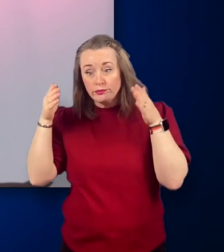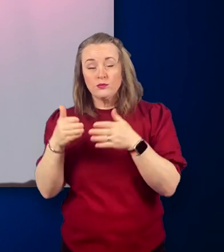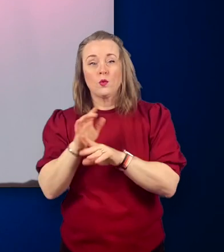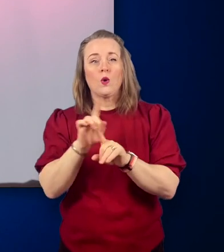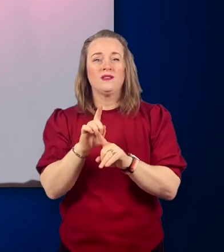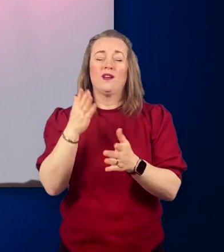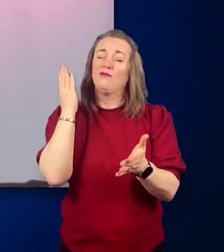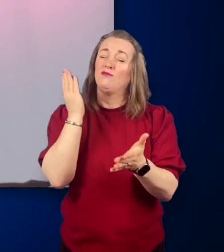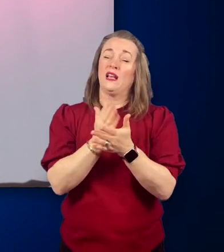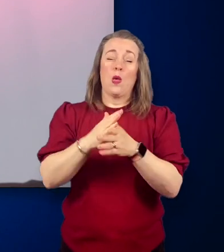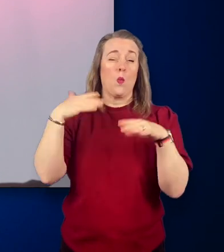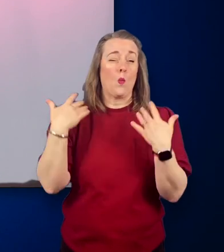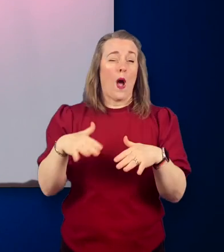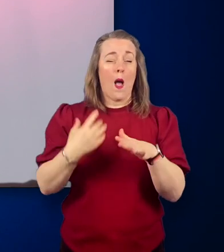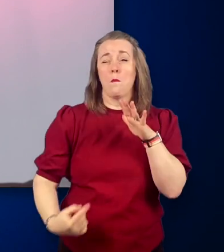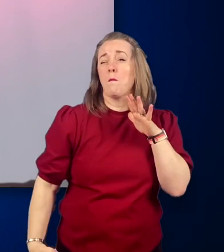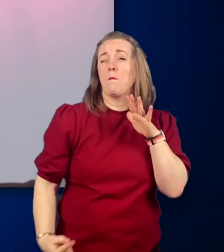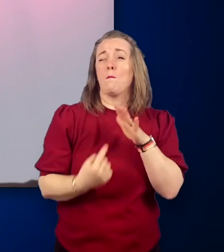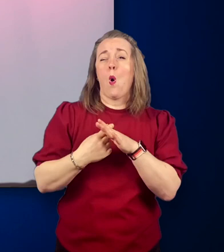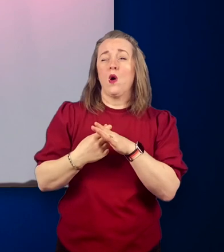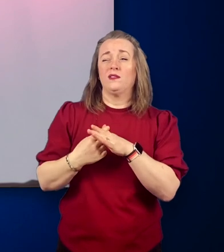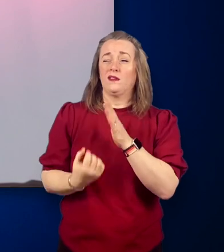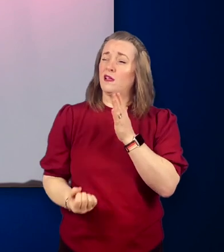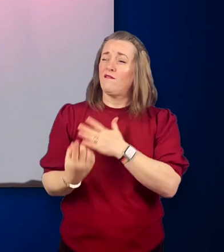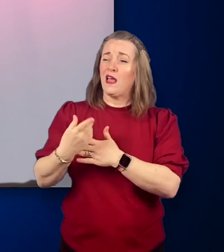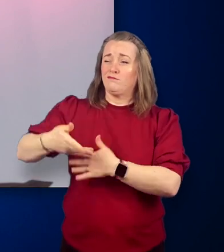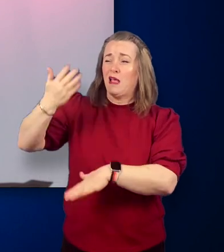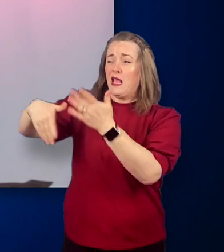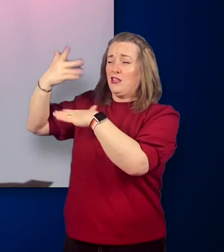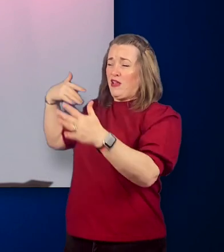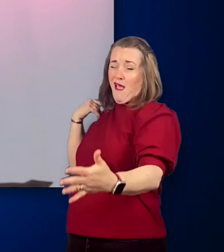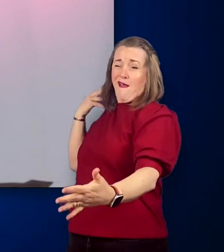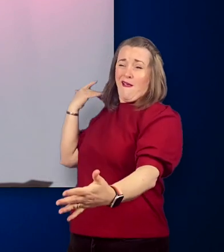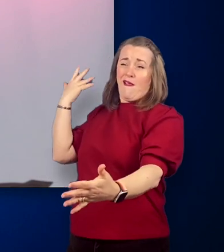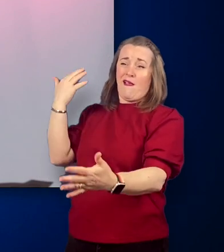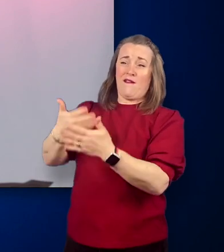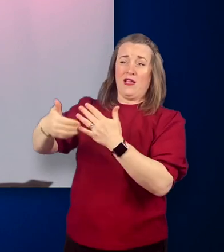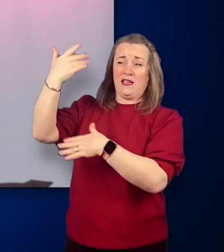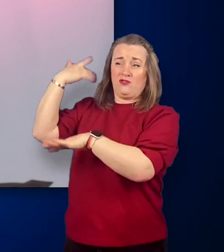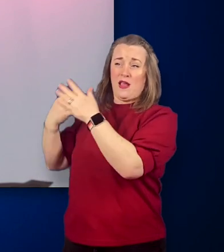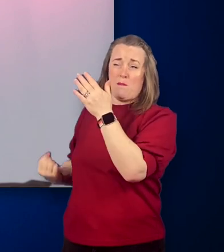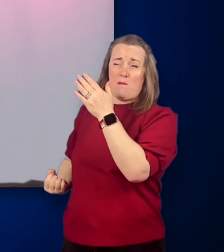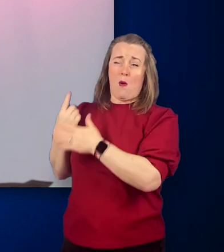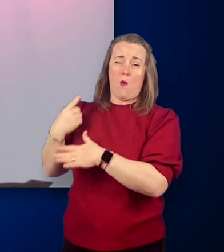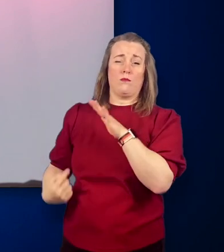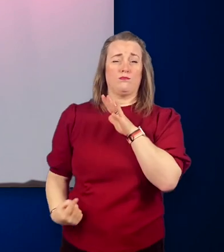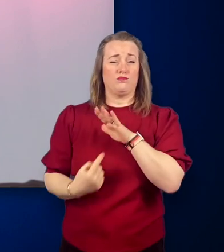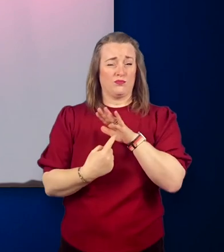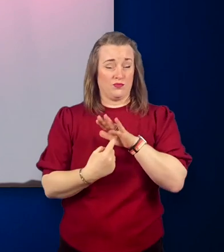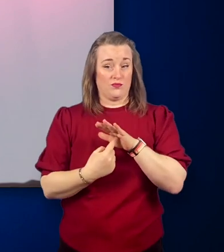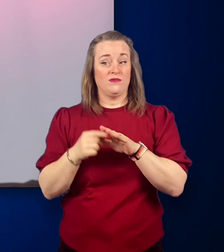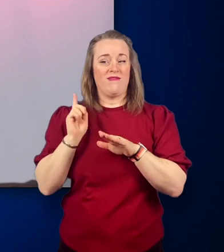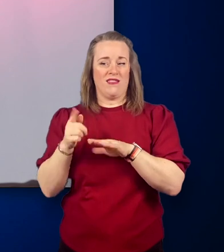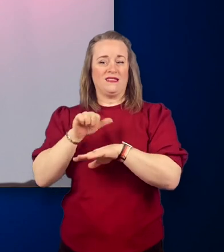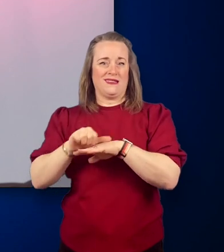historical event in history as we move in to this Easter.